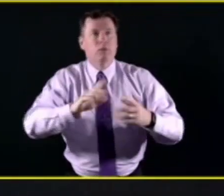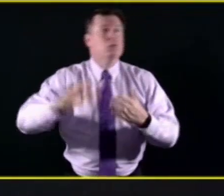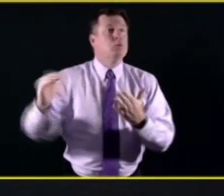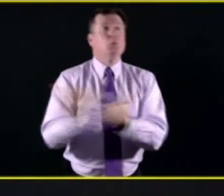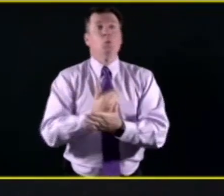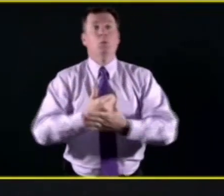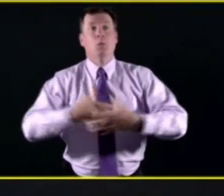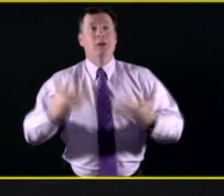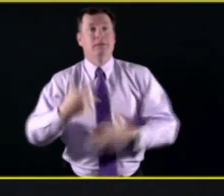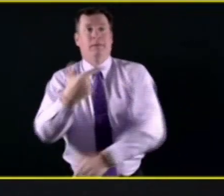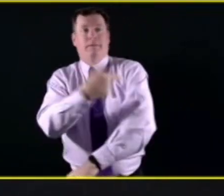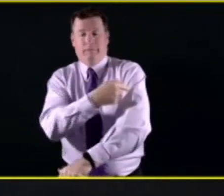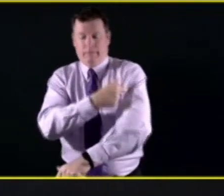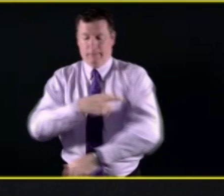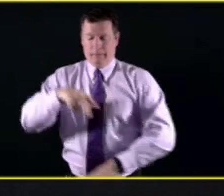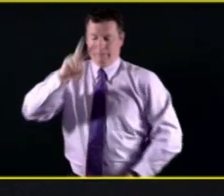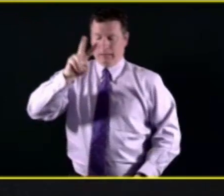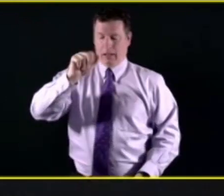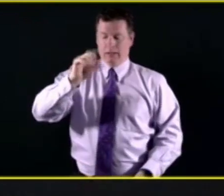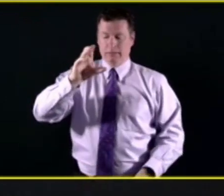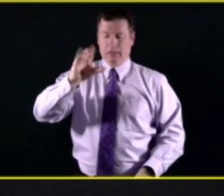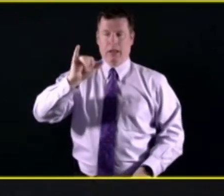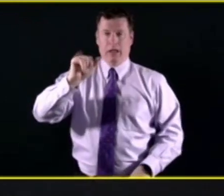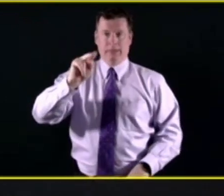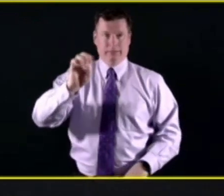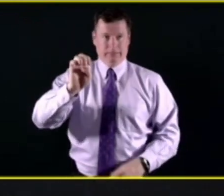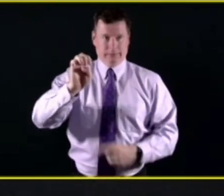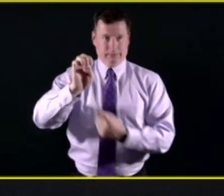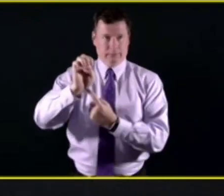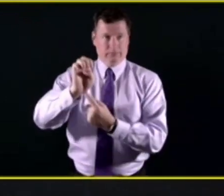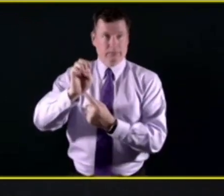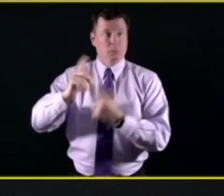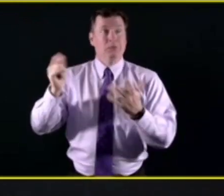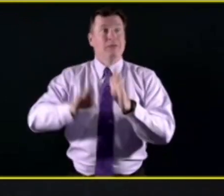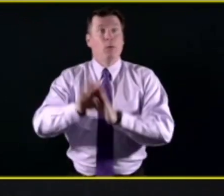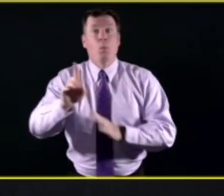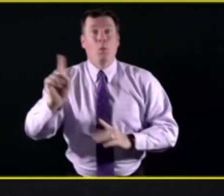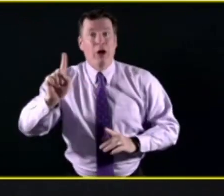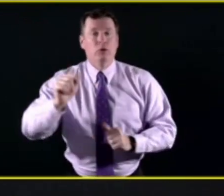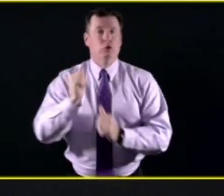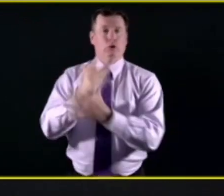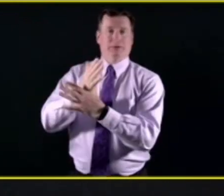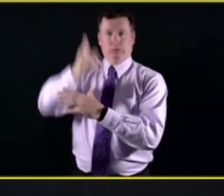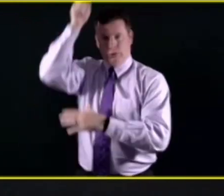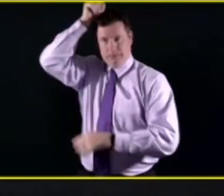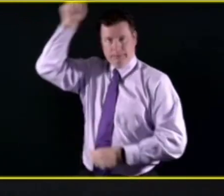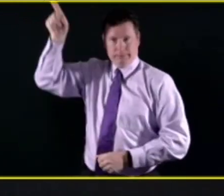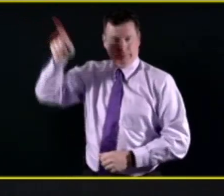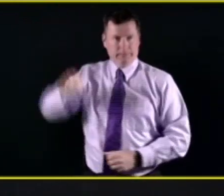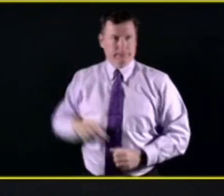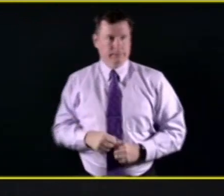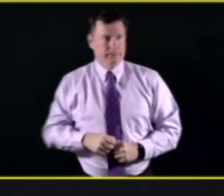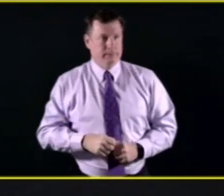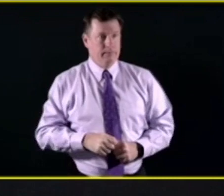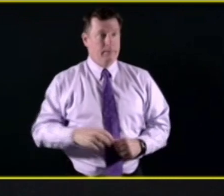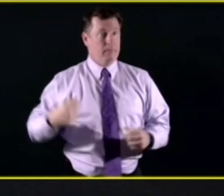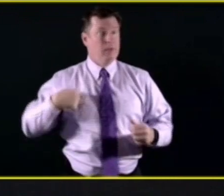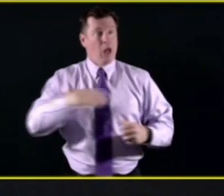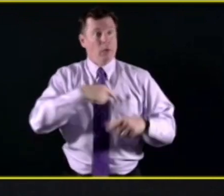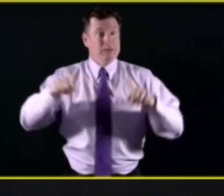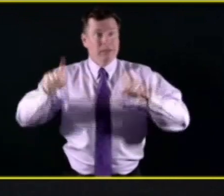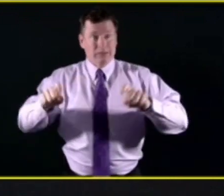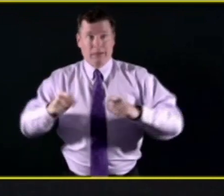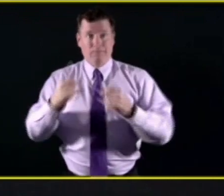one of four locations in the U.S. to conduct this early stage research. The study, as I said, is a collaboration